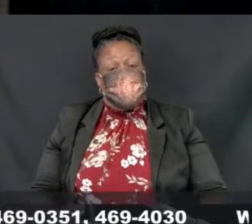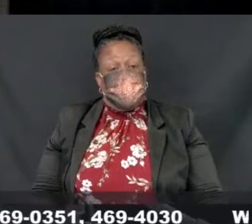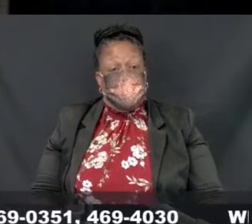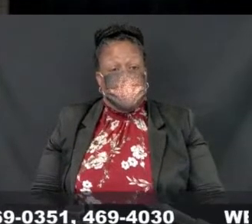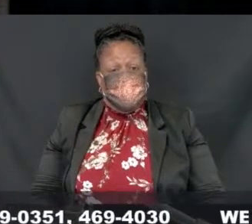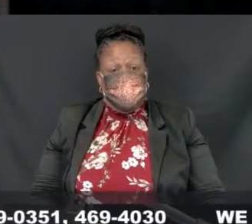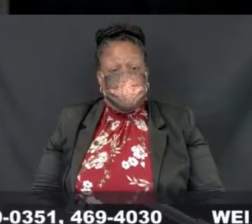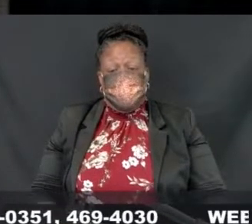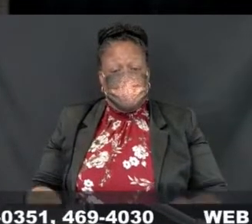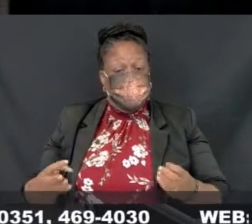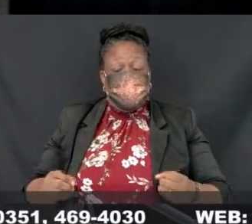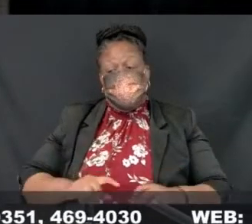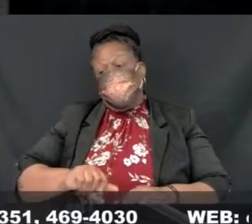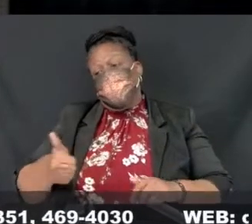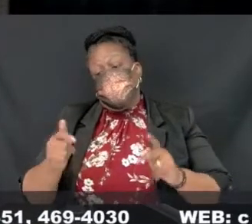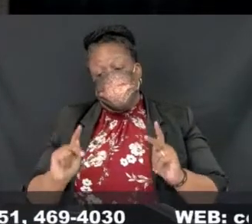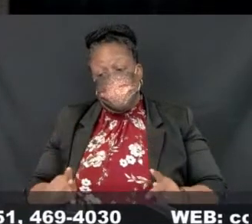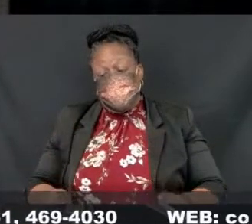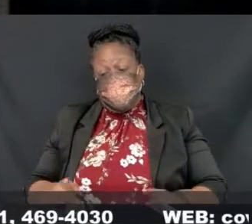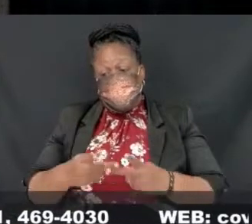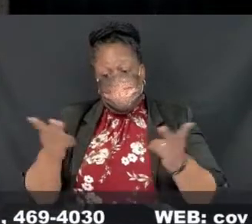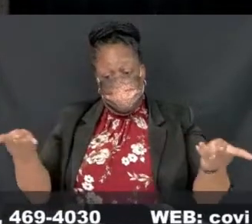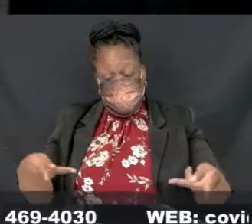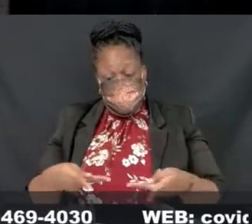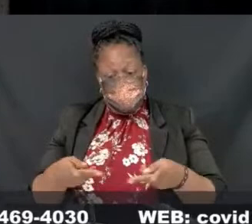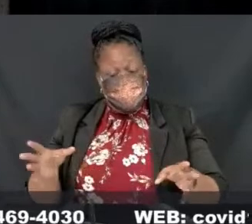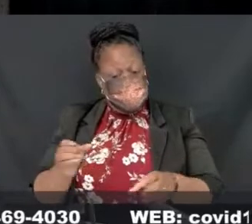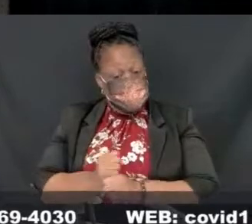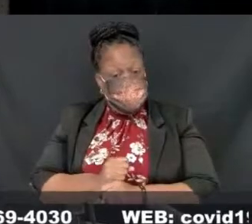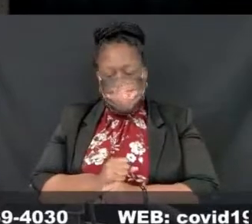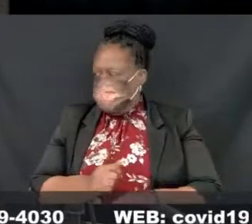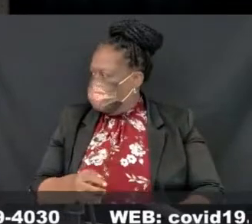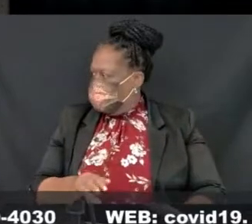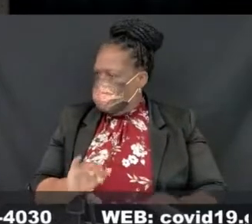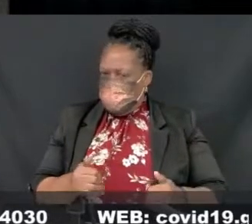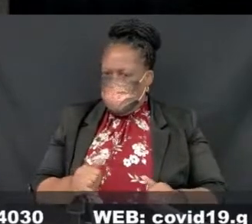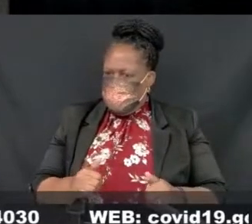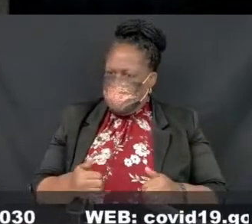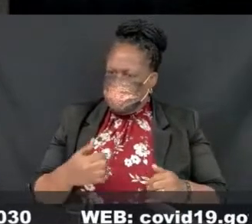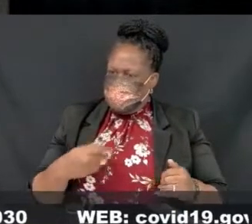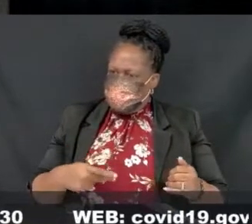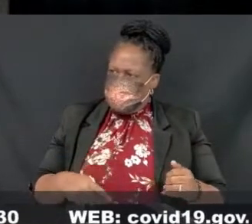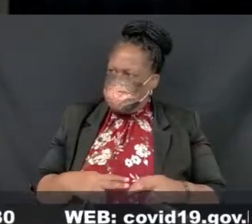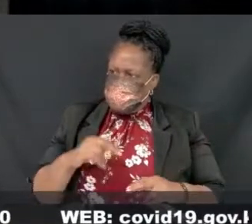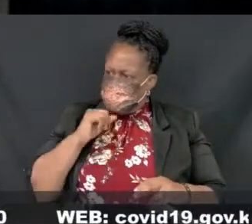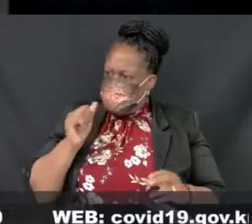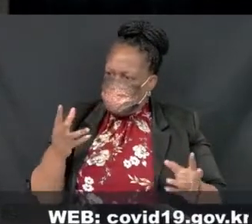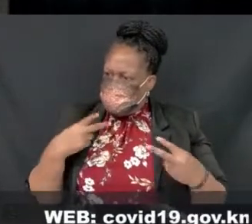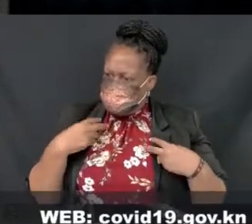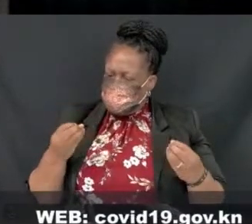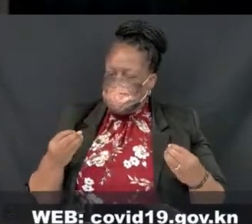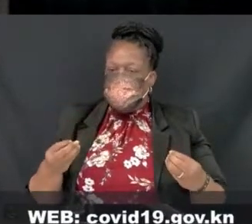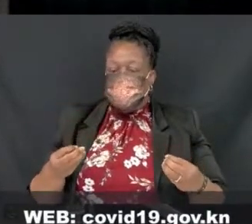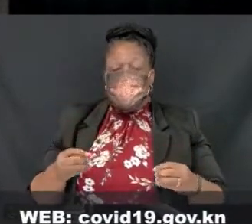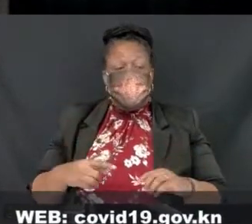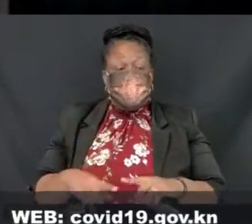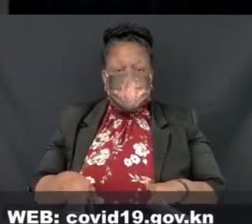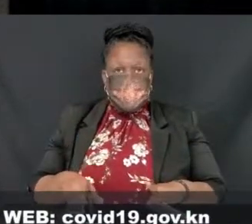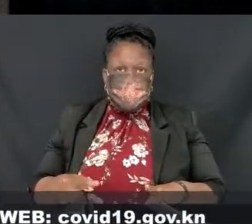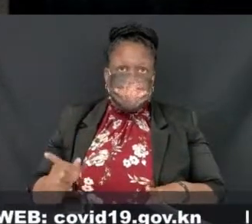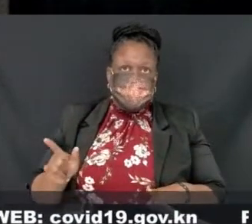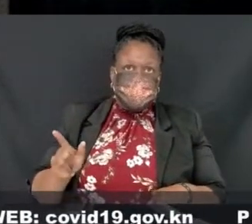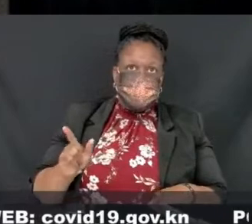COVID-19 virus to reach our shores. And people were wondering how it is that we were doing so well. I mean, it was all